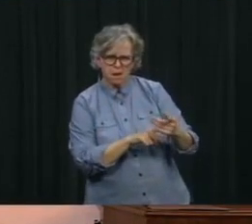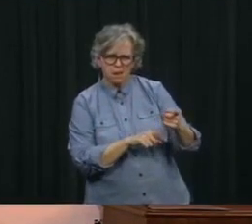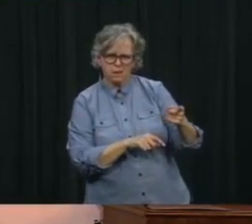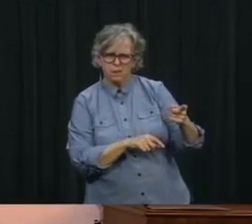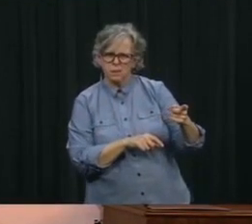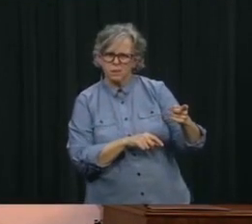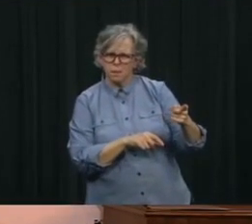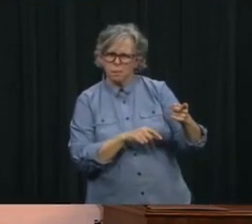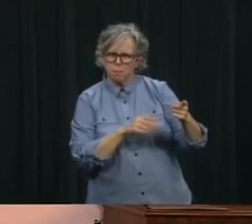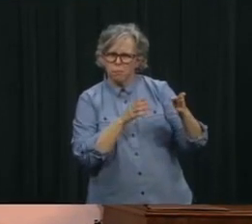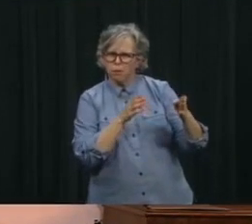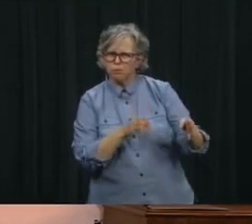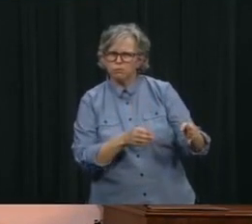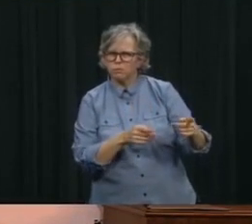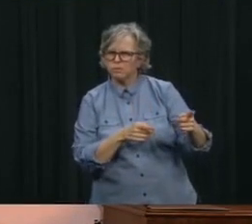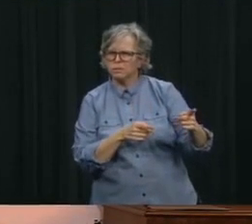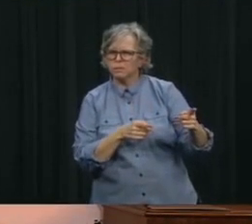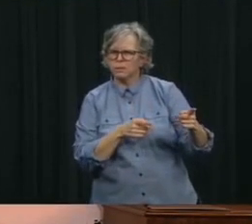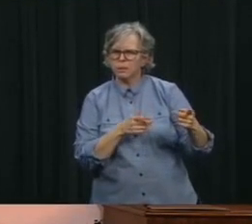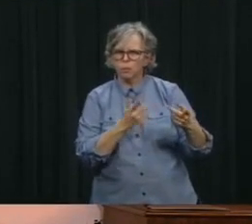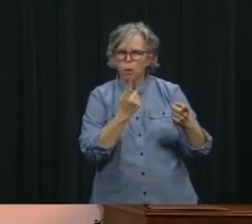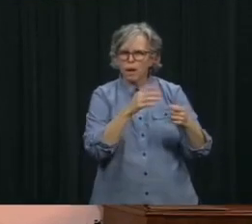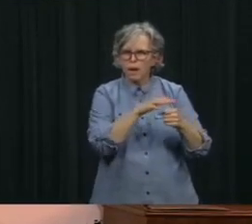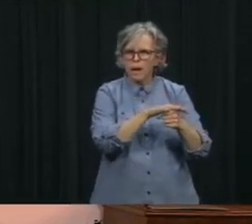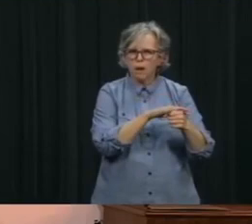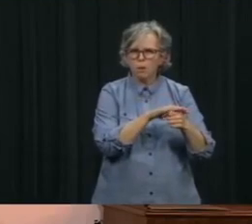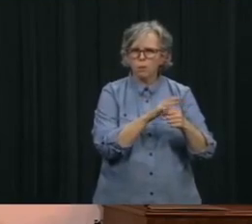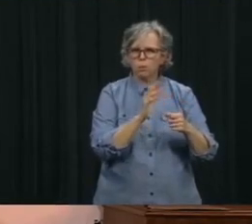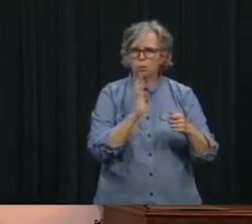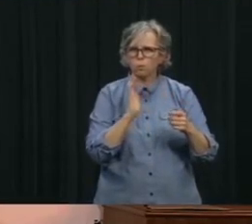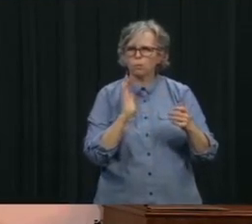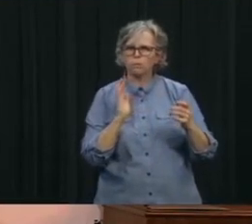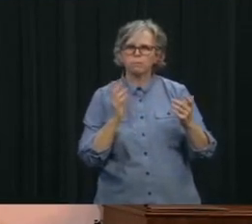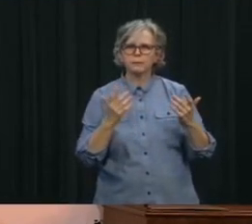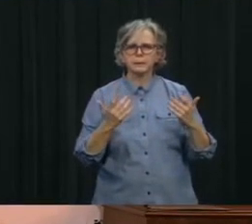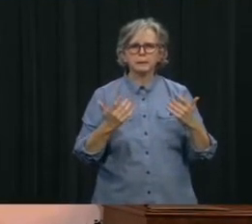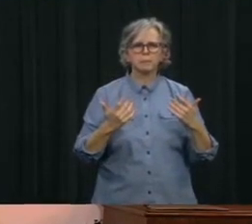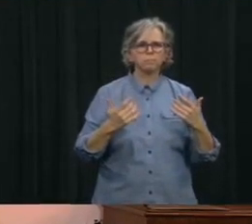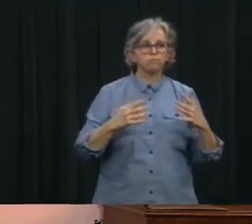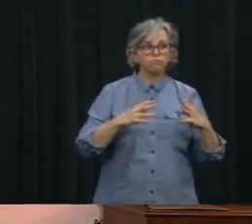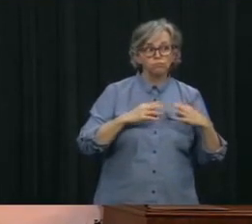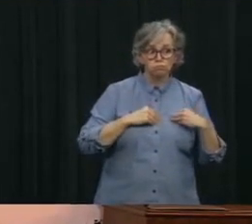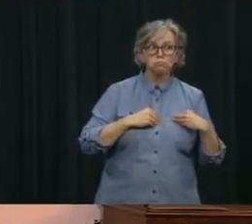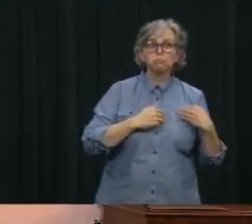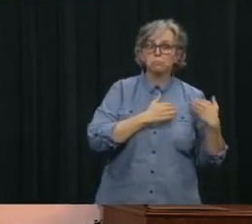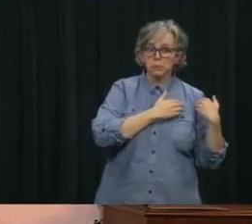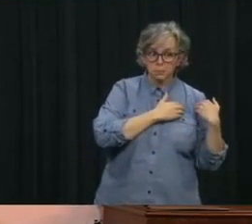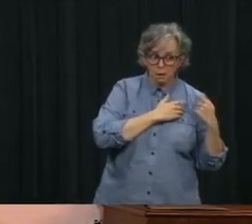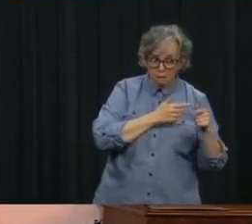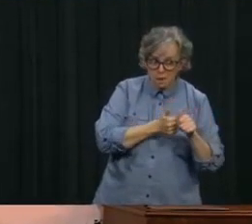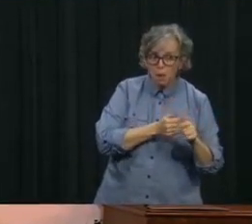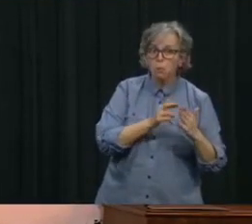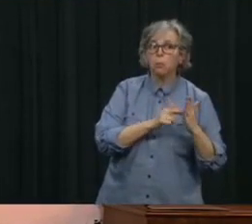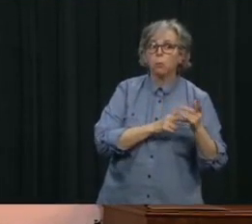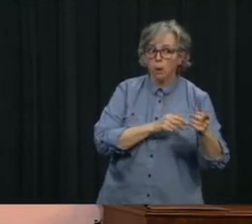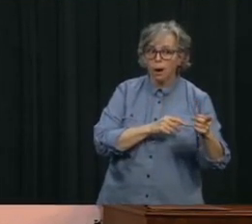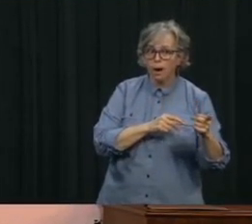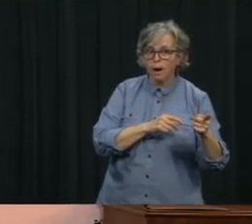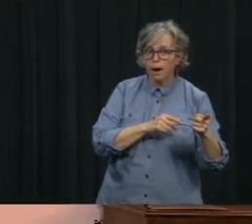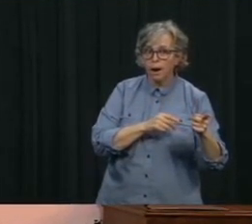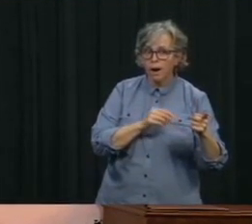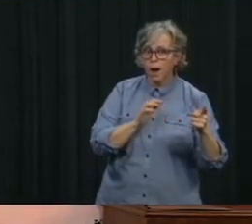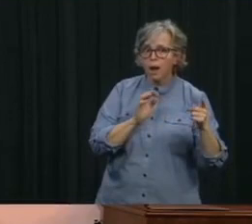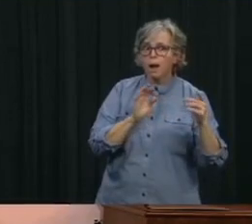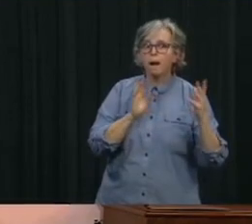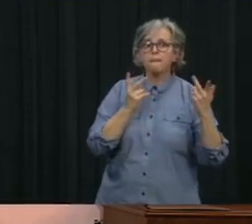in charge of enforcement of these rules, to own it, to make sure that the rules that they